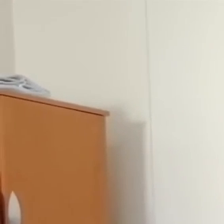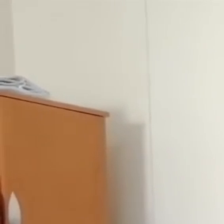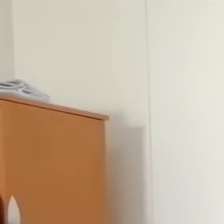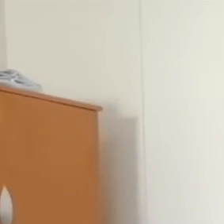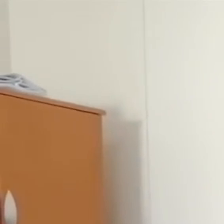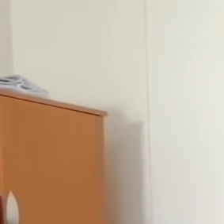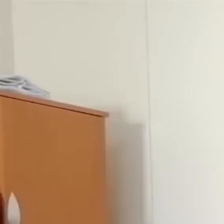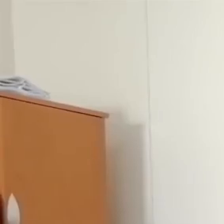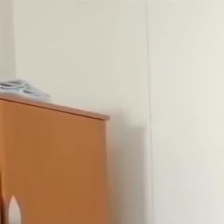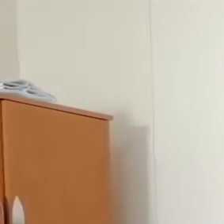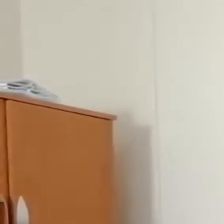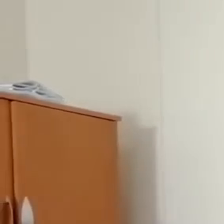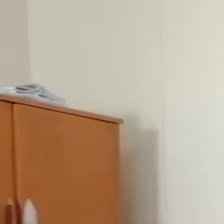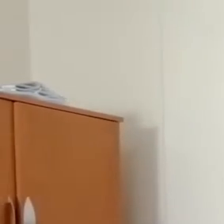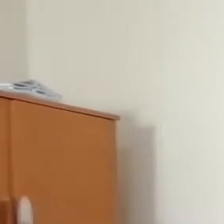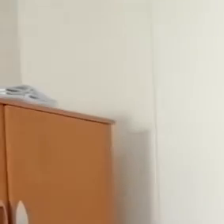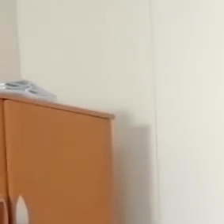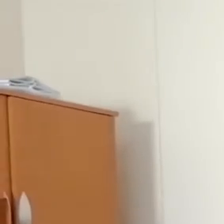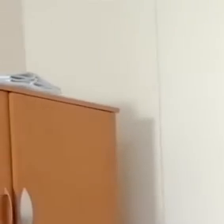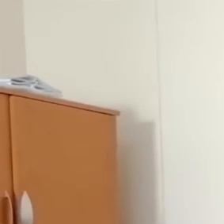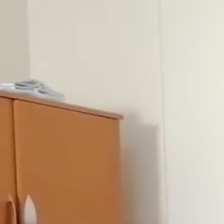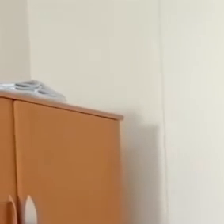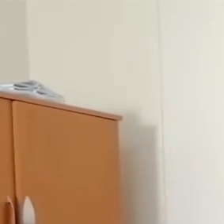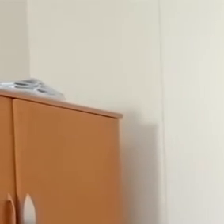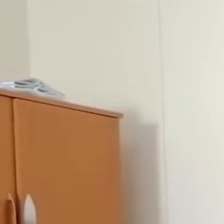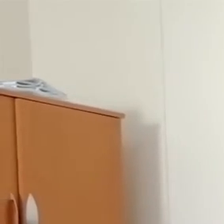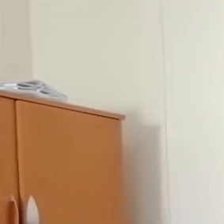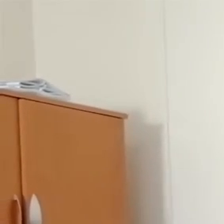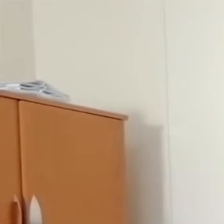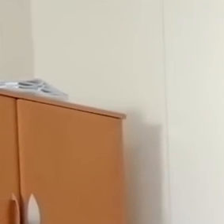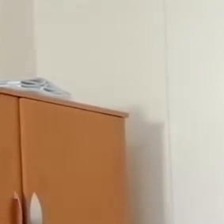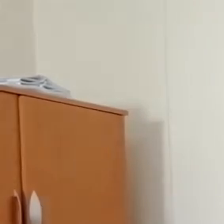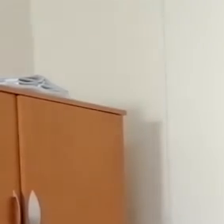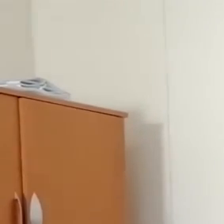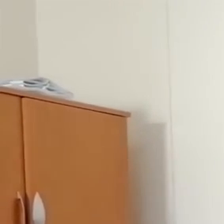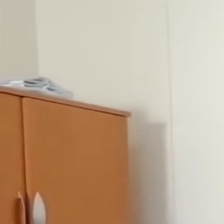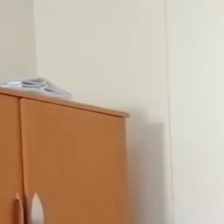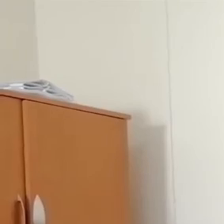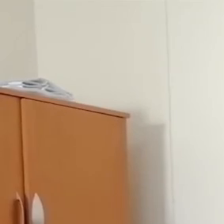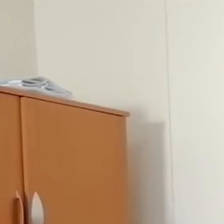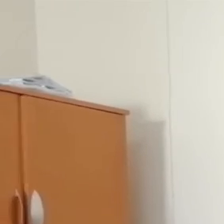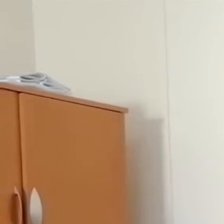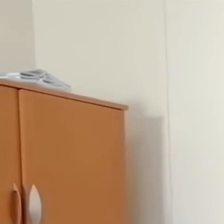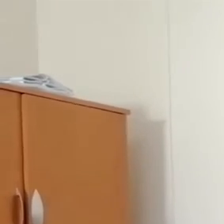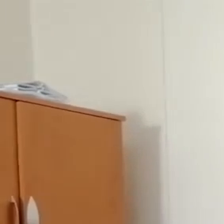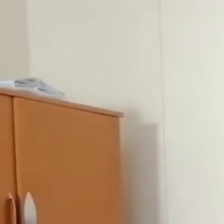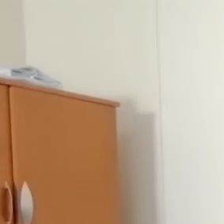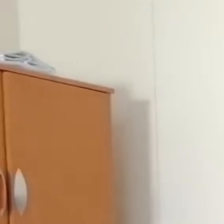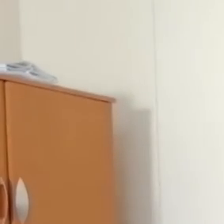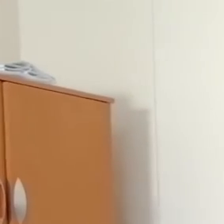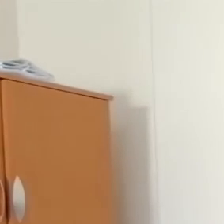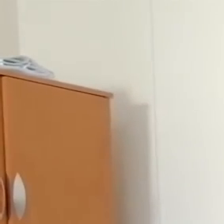Yeah, although the booklets are not enough, but at least we are getting something and we are getting somewhere. Even